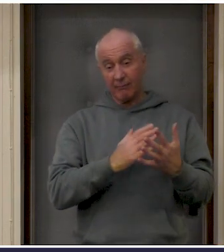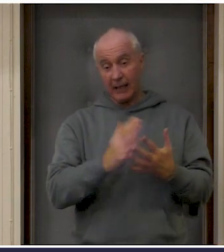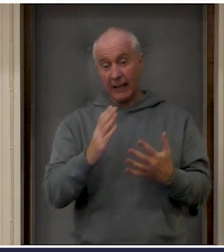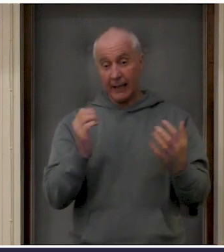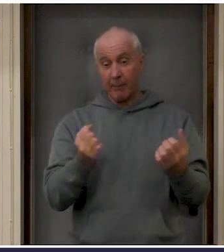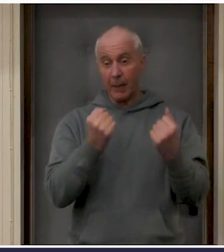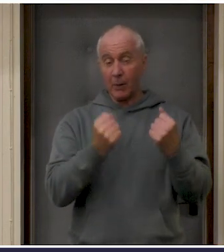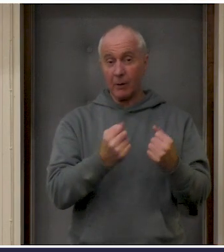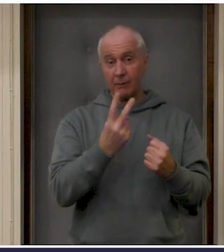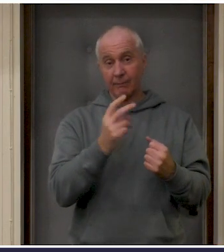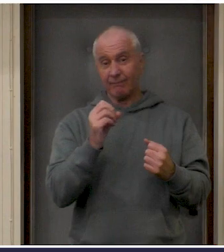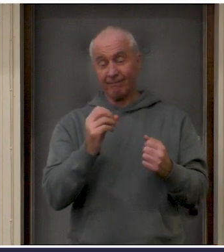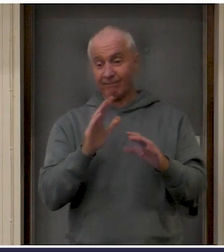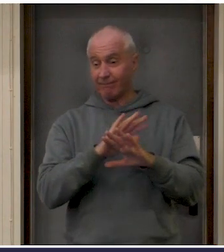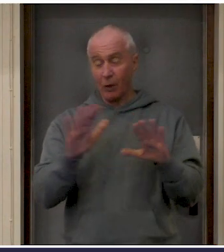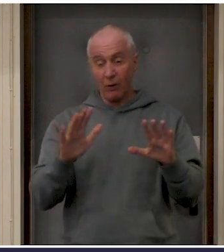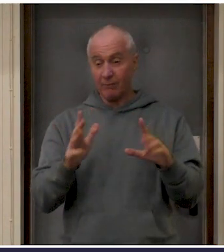is not achievable.